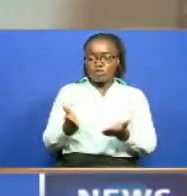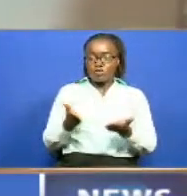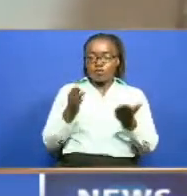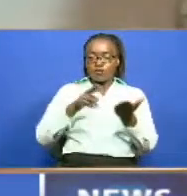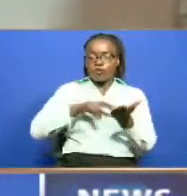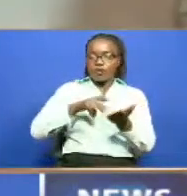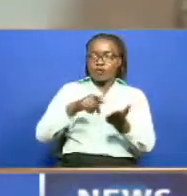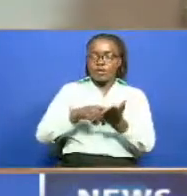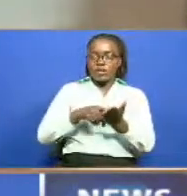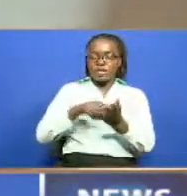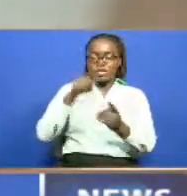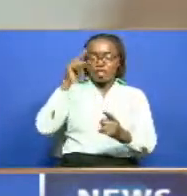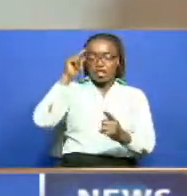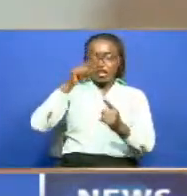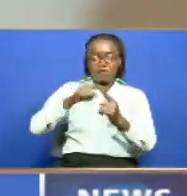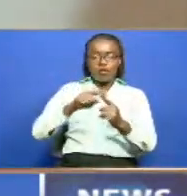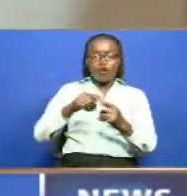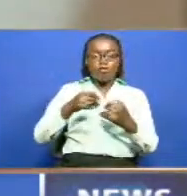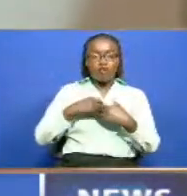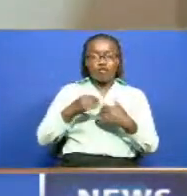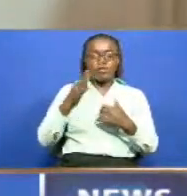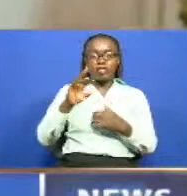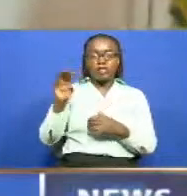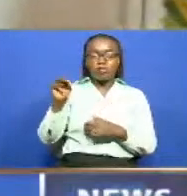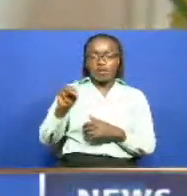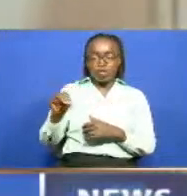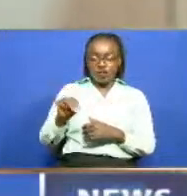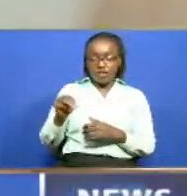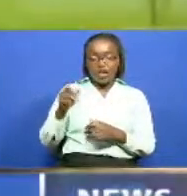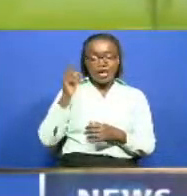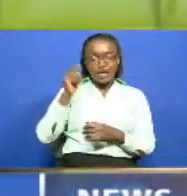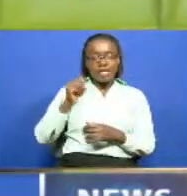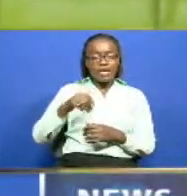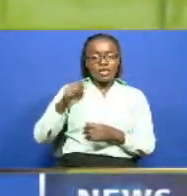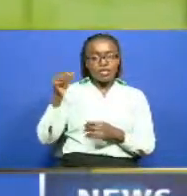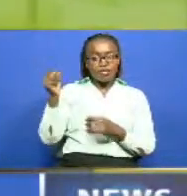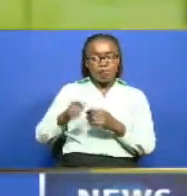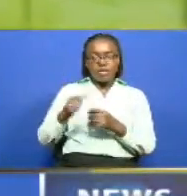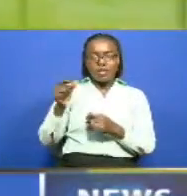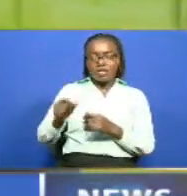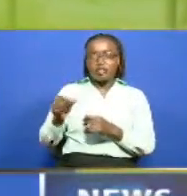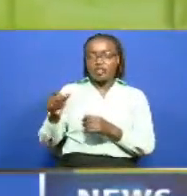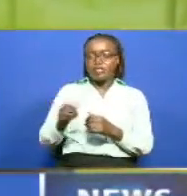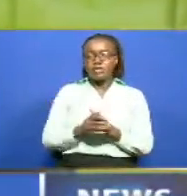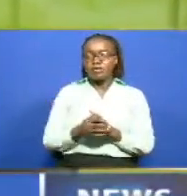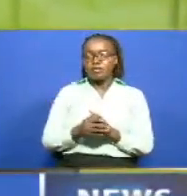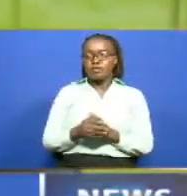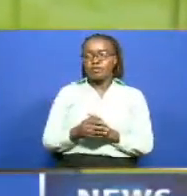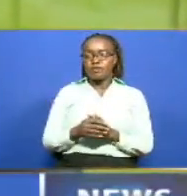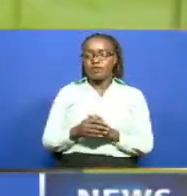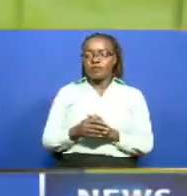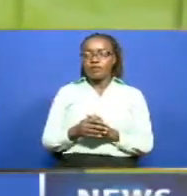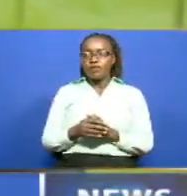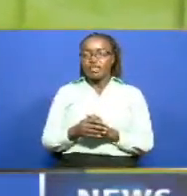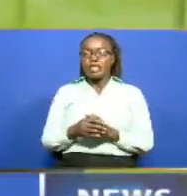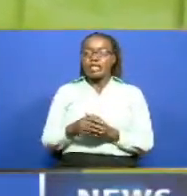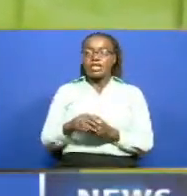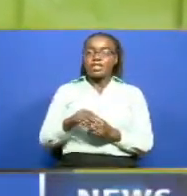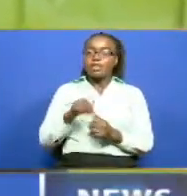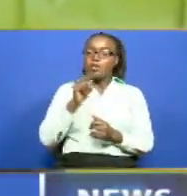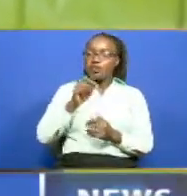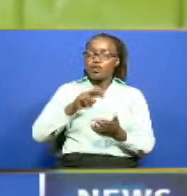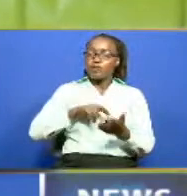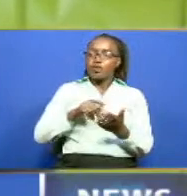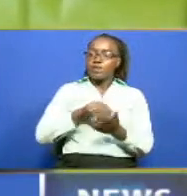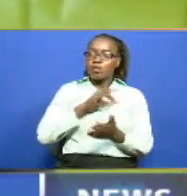with the goal of producing 3 million eggs monthly. The Wezesha Kirinyaga Poultry Project has so far